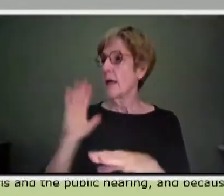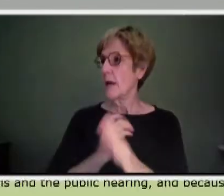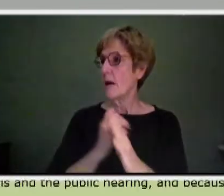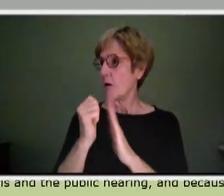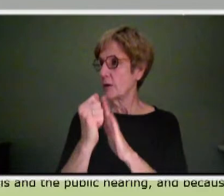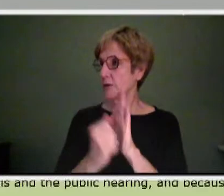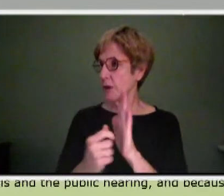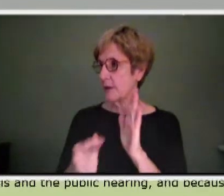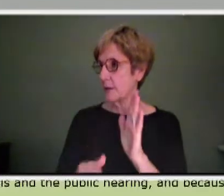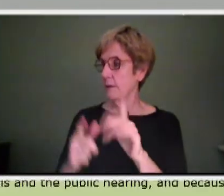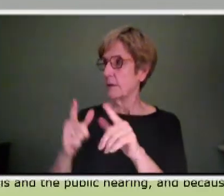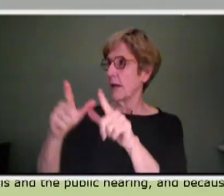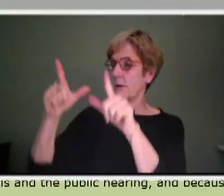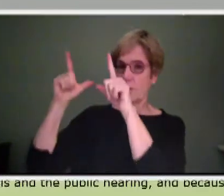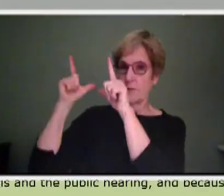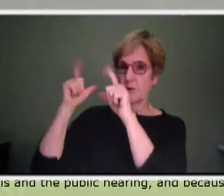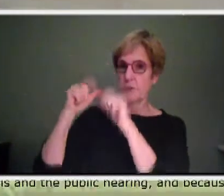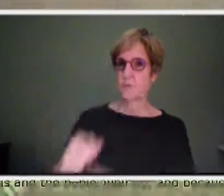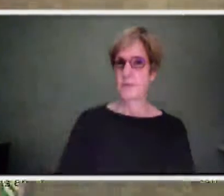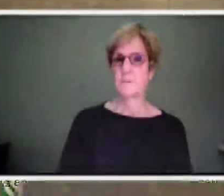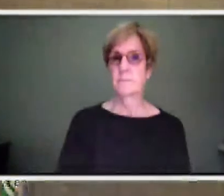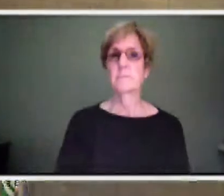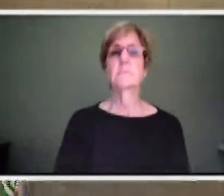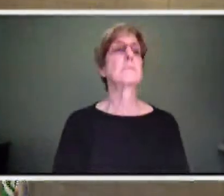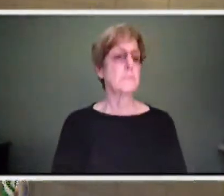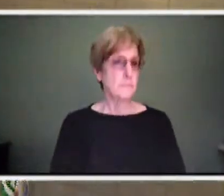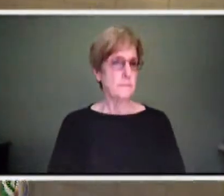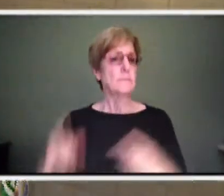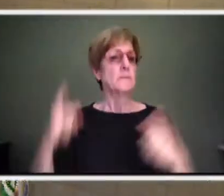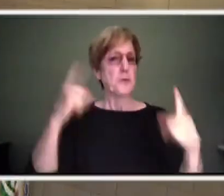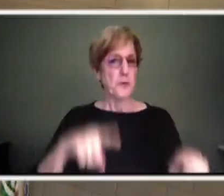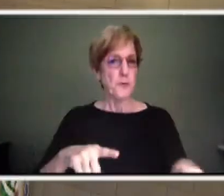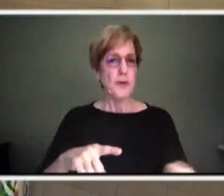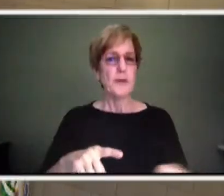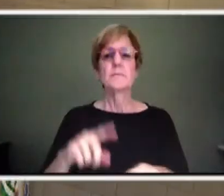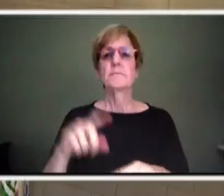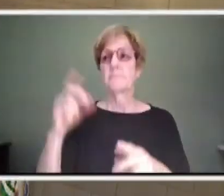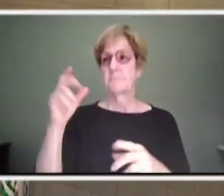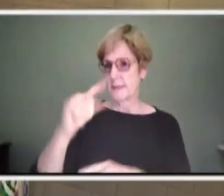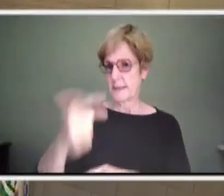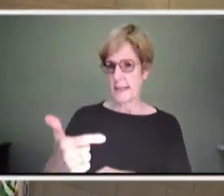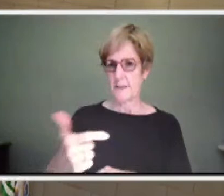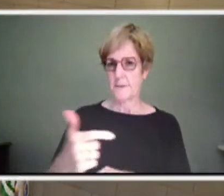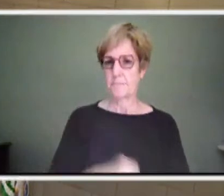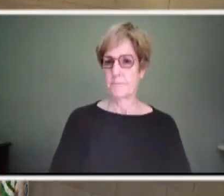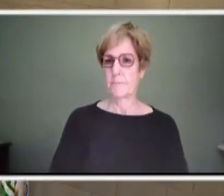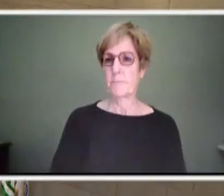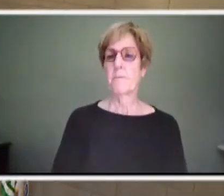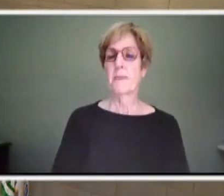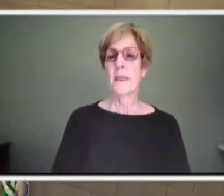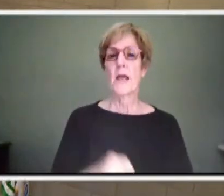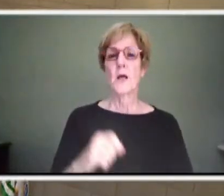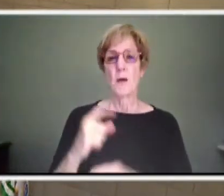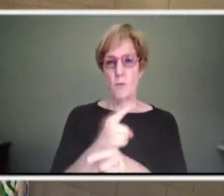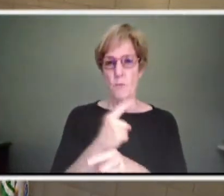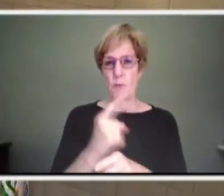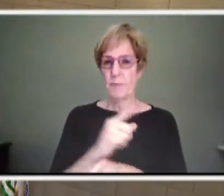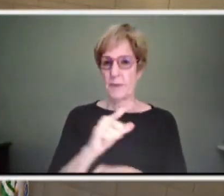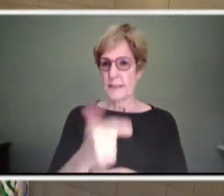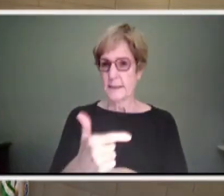and on the screen as the council's own? So moved. Second. Second. The motion has been made and properly second. Is there any